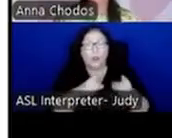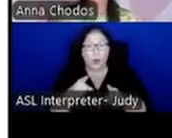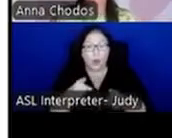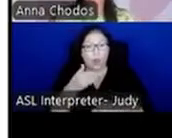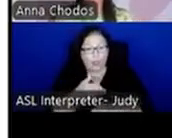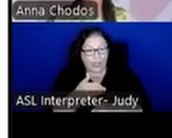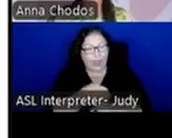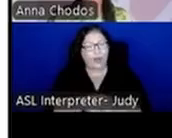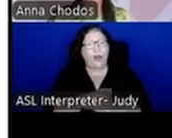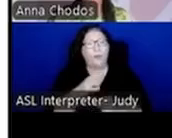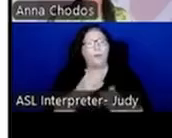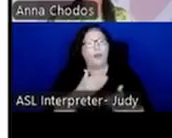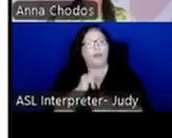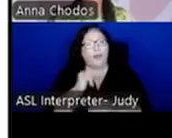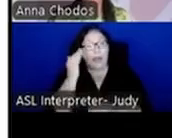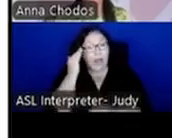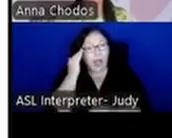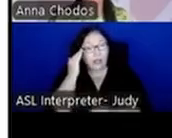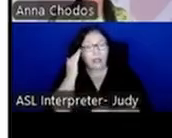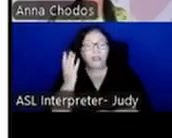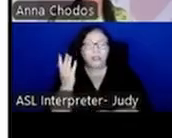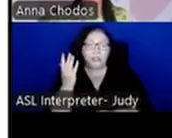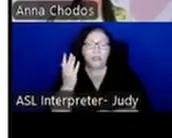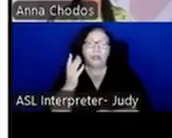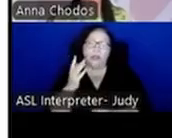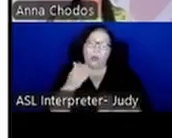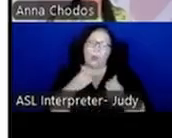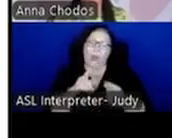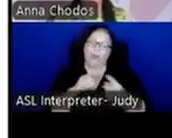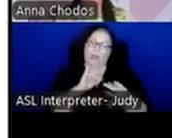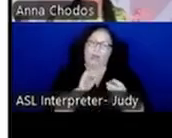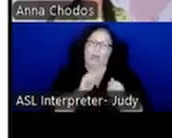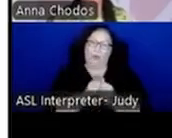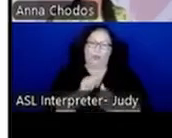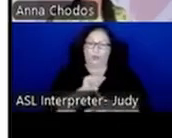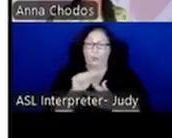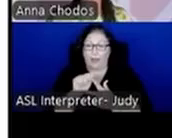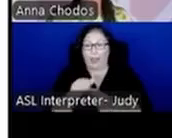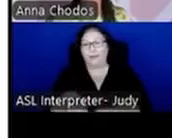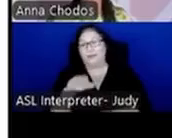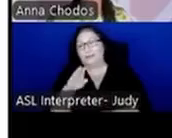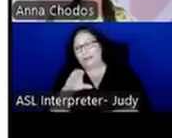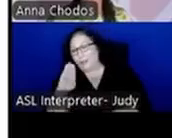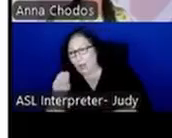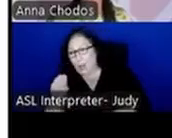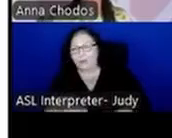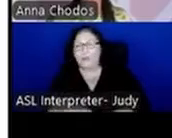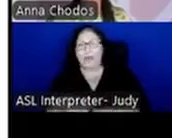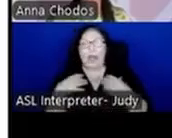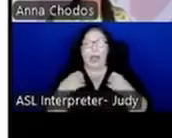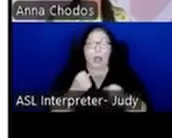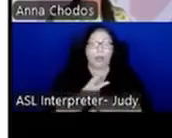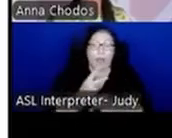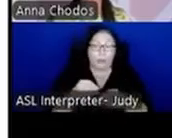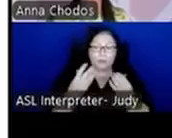knowledge to a way to connect with AAAs and CBOs and get healthcare providers to understand what that connection